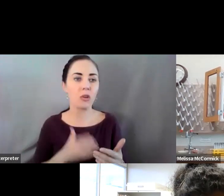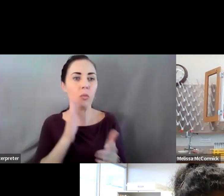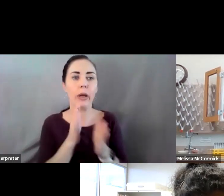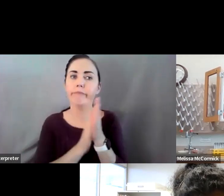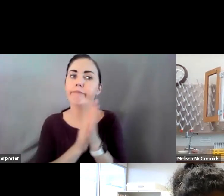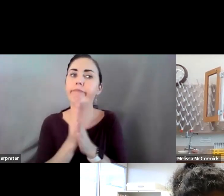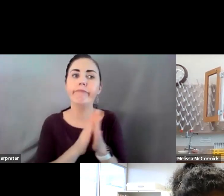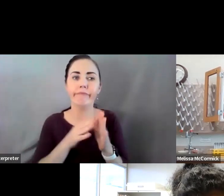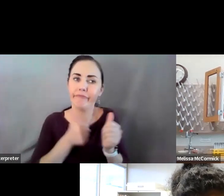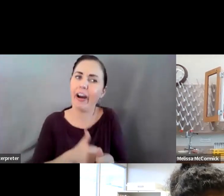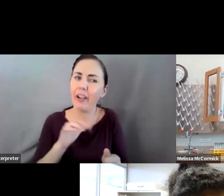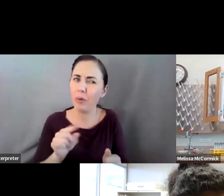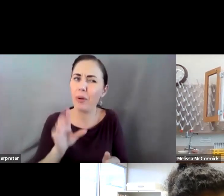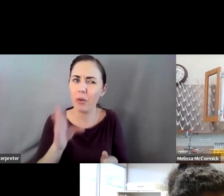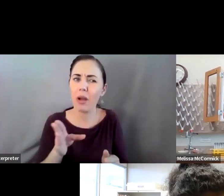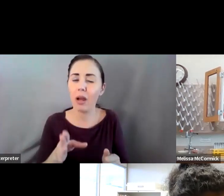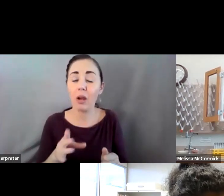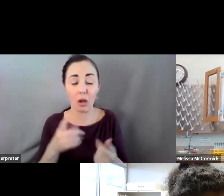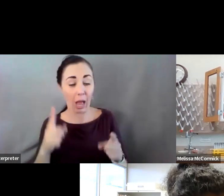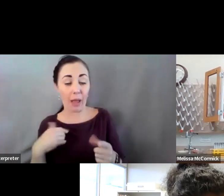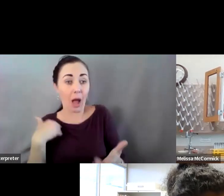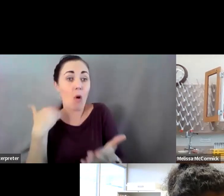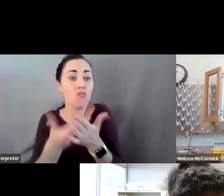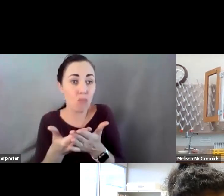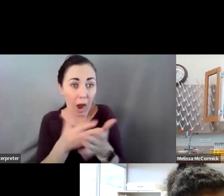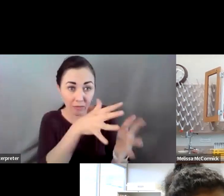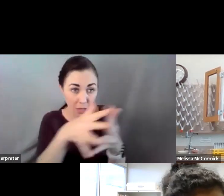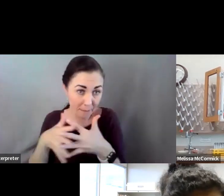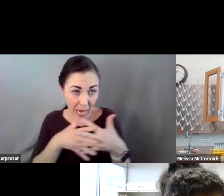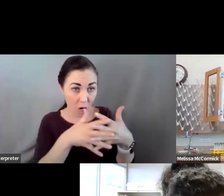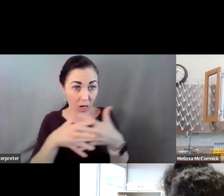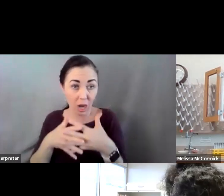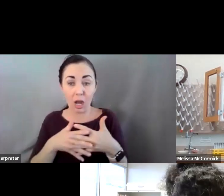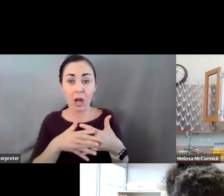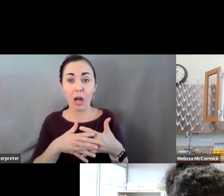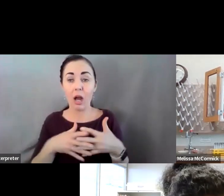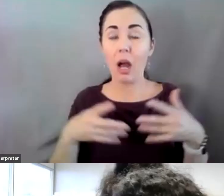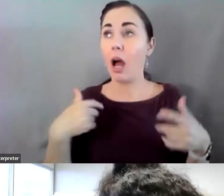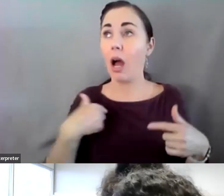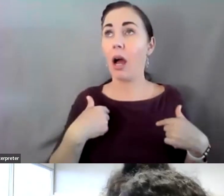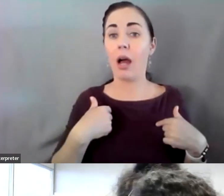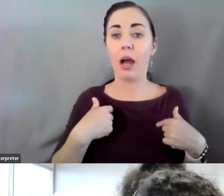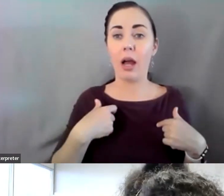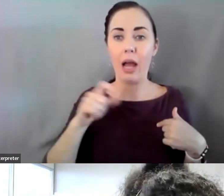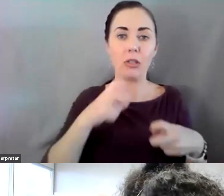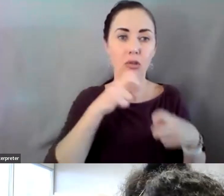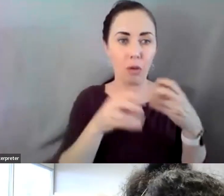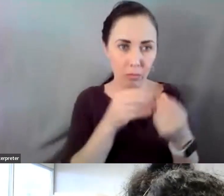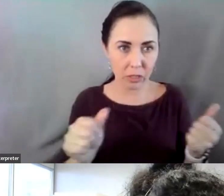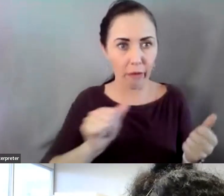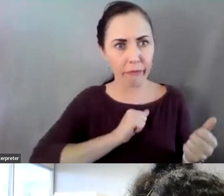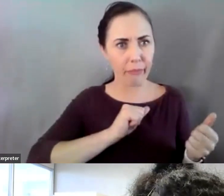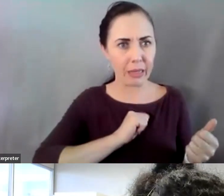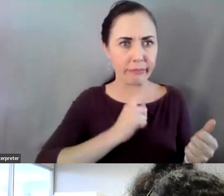So so when I got here also, I had to solve problems by